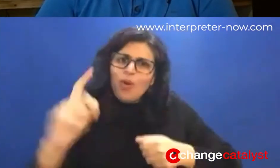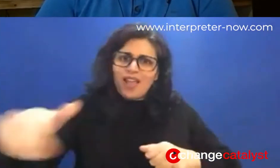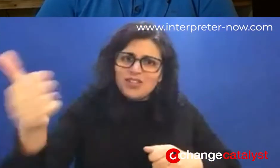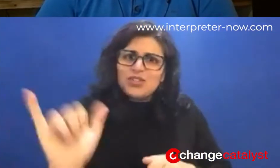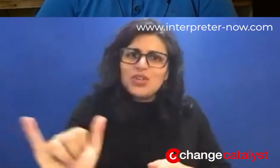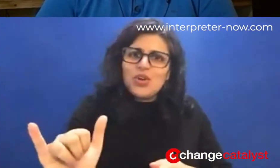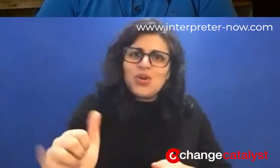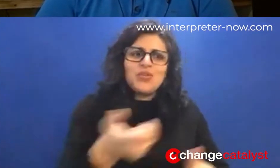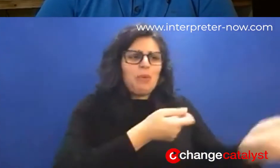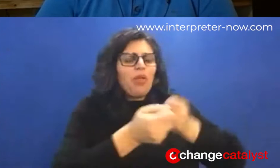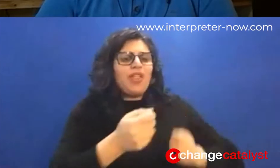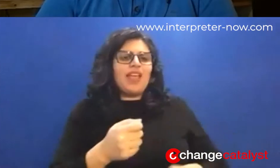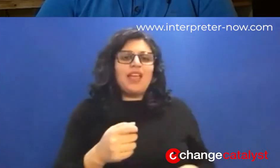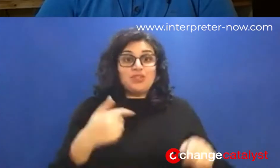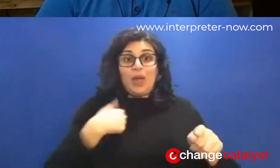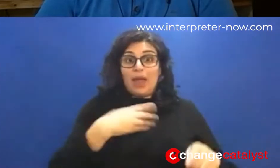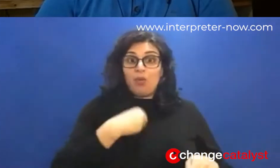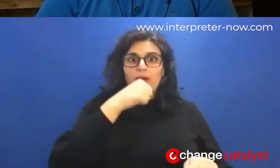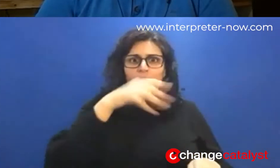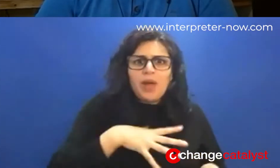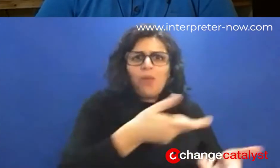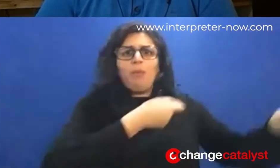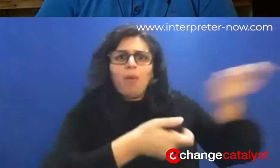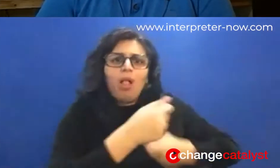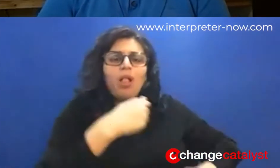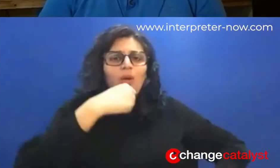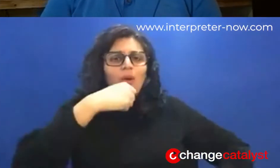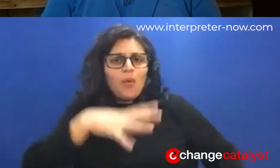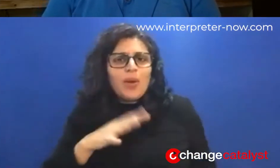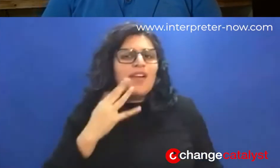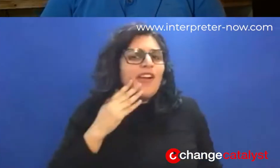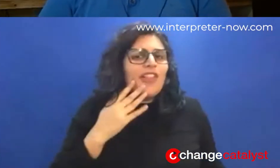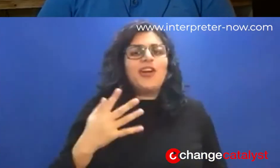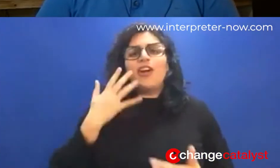supporting and helping them thrive. And I think that's a great